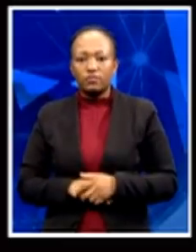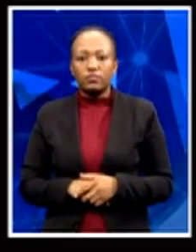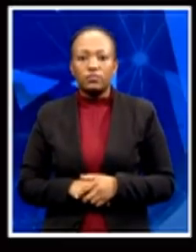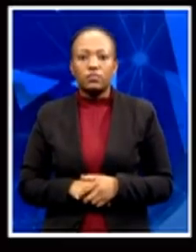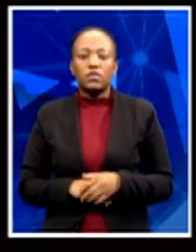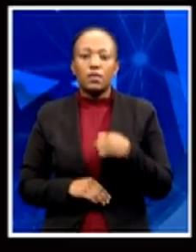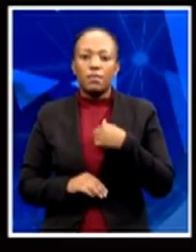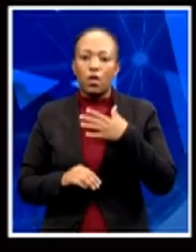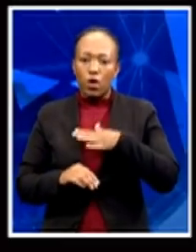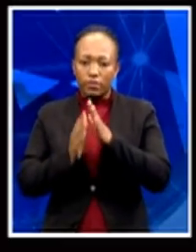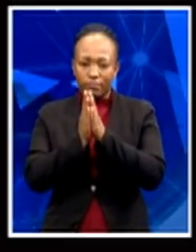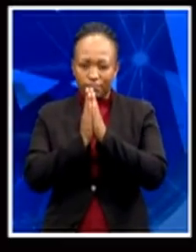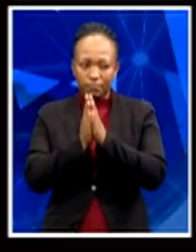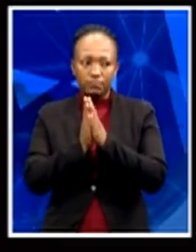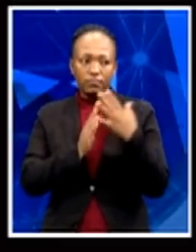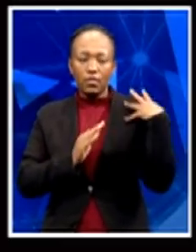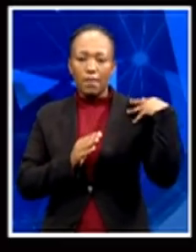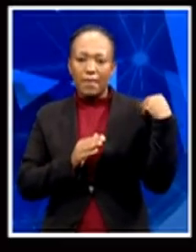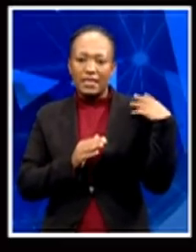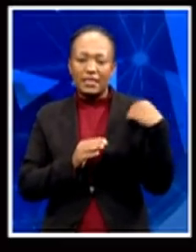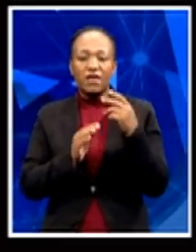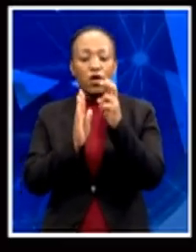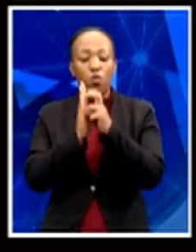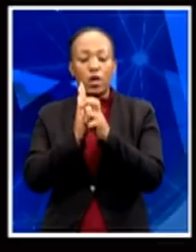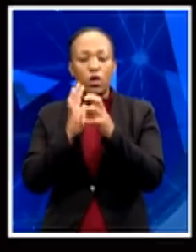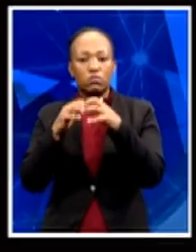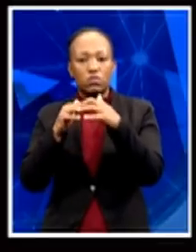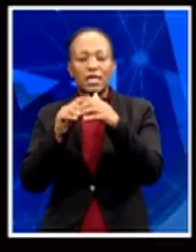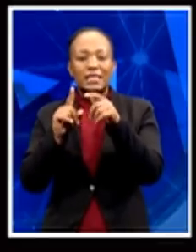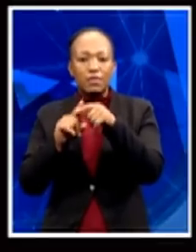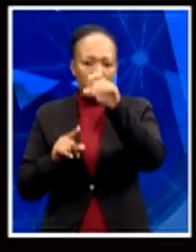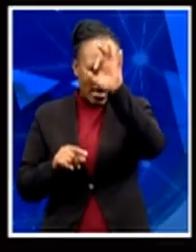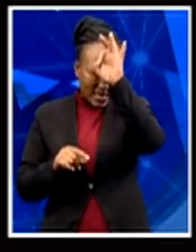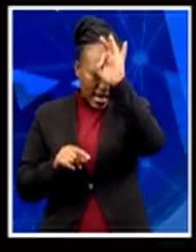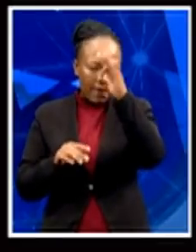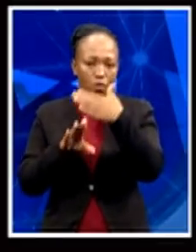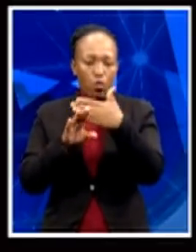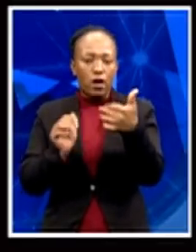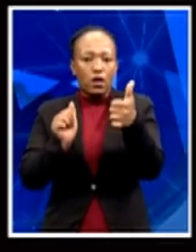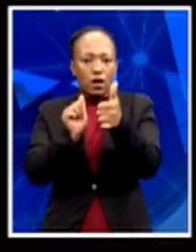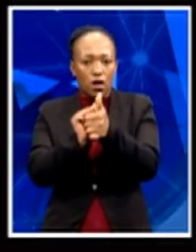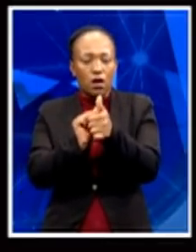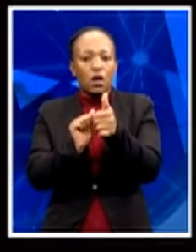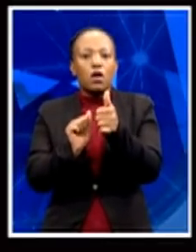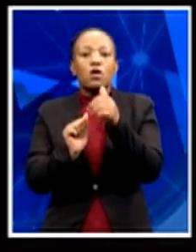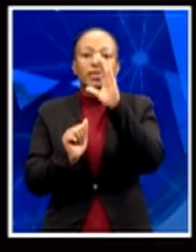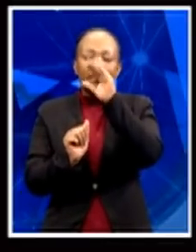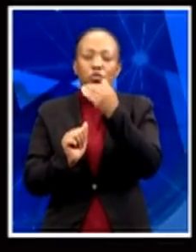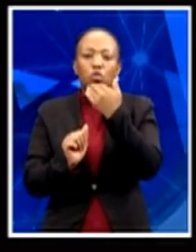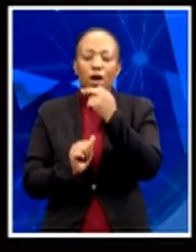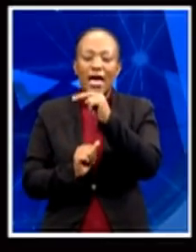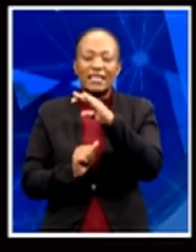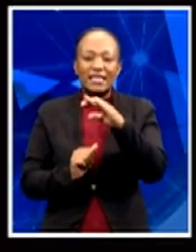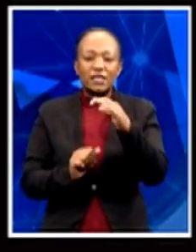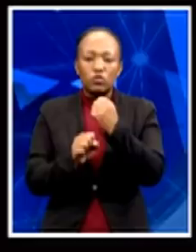these regulations together with SAPS and things, can you speak to your command council to make sure people are compliant? The problem out